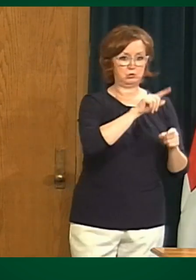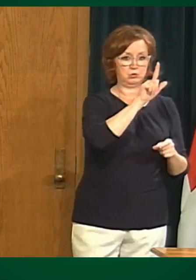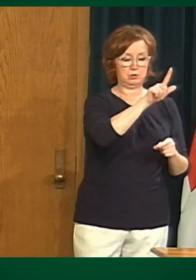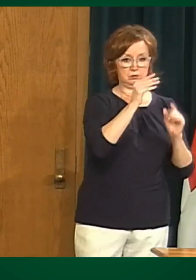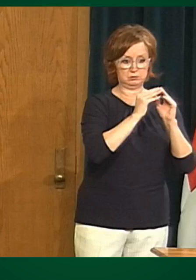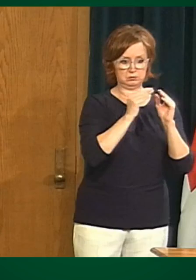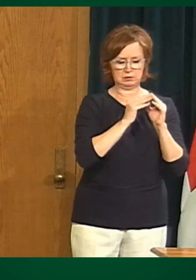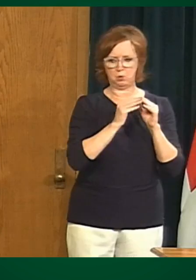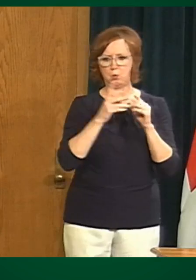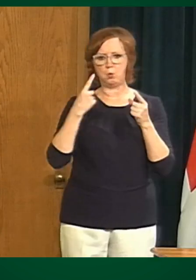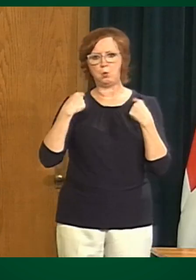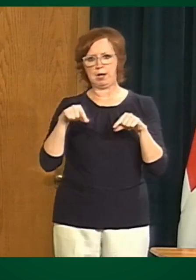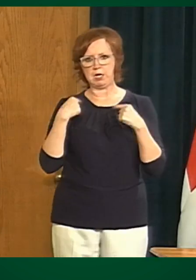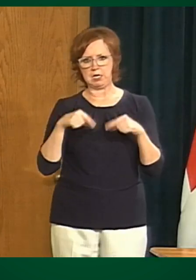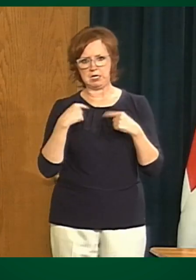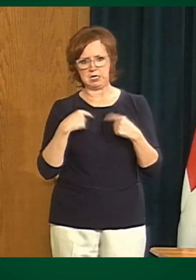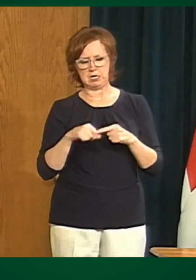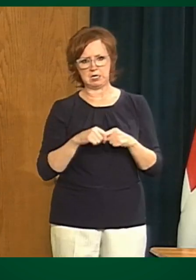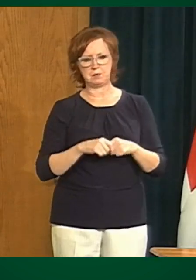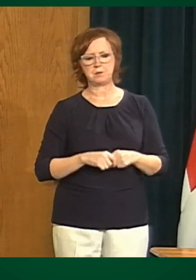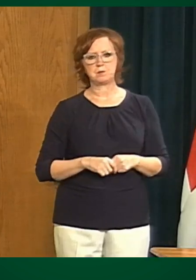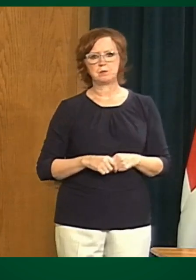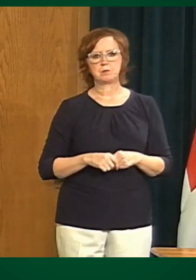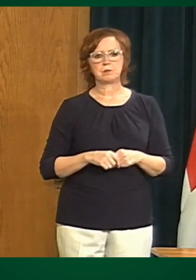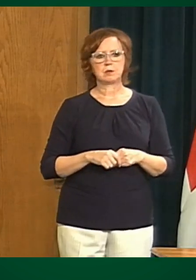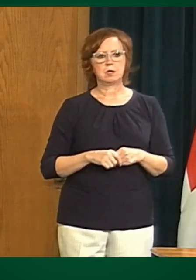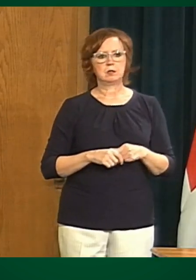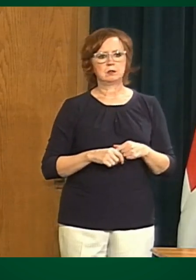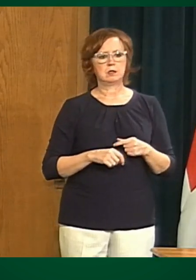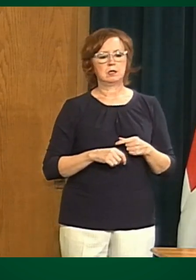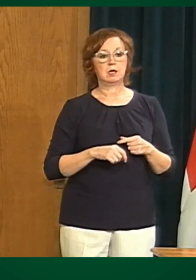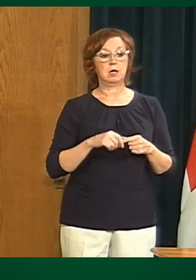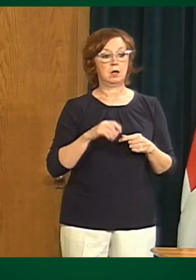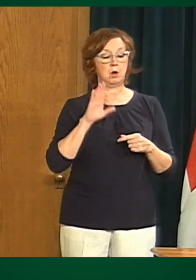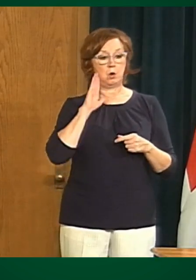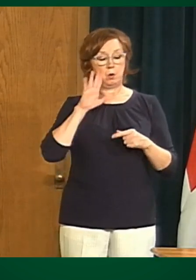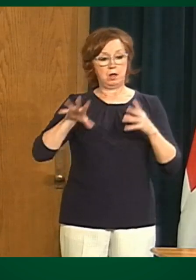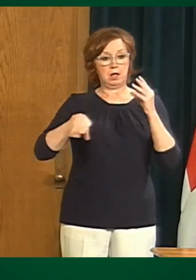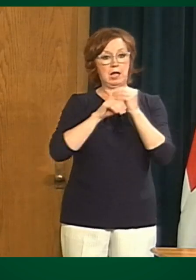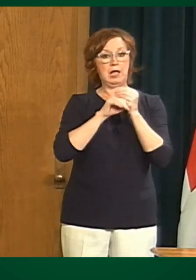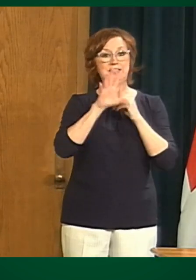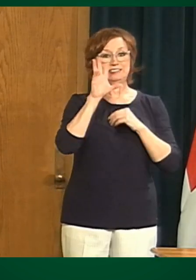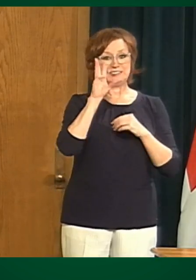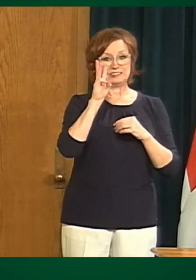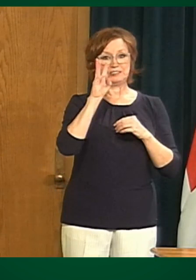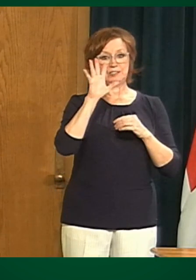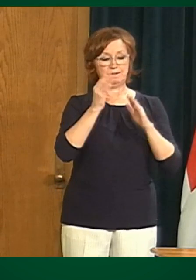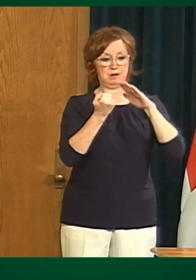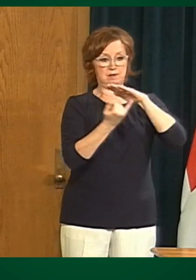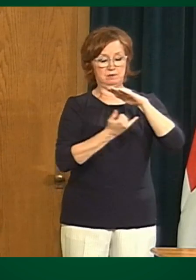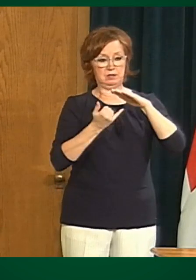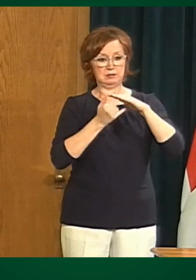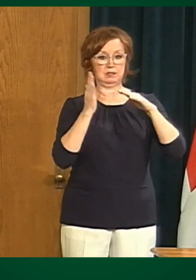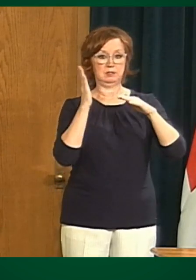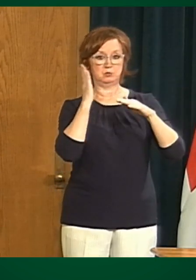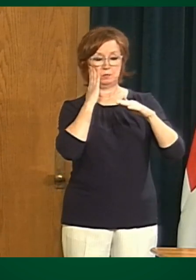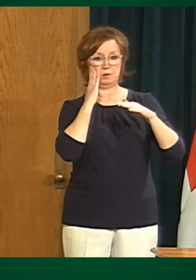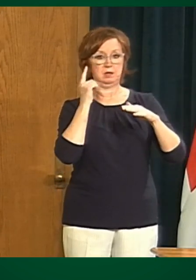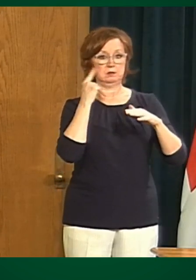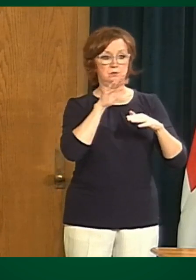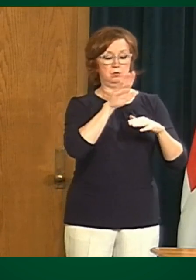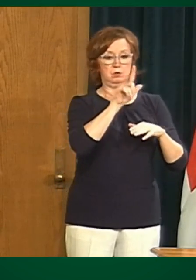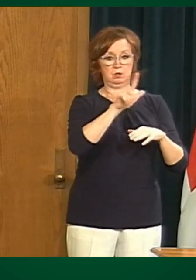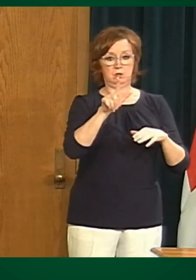staff members to be on the ground? And of these 65 isolation beds that have been identified in that community, how many are currently occupied?